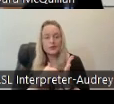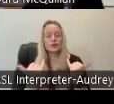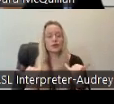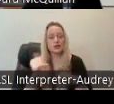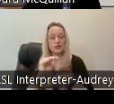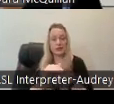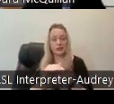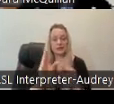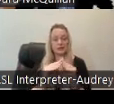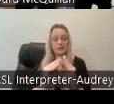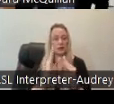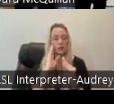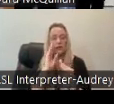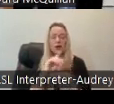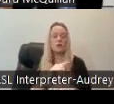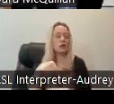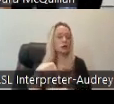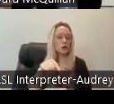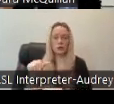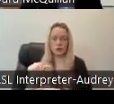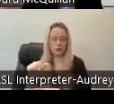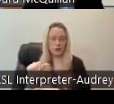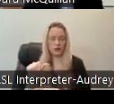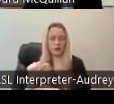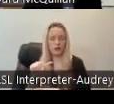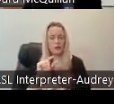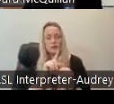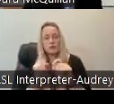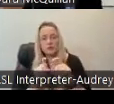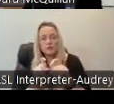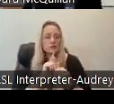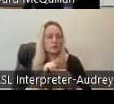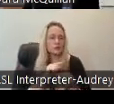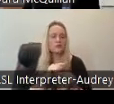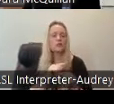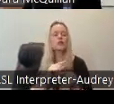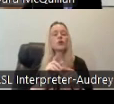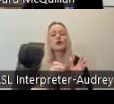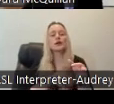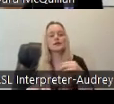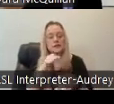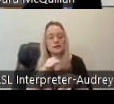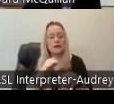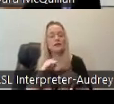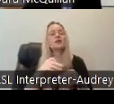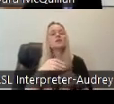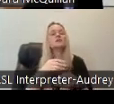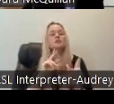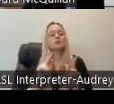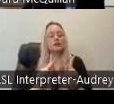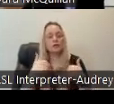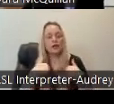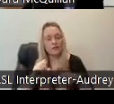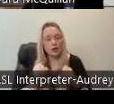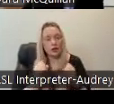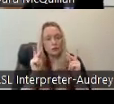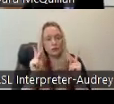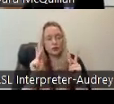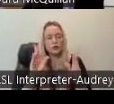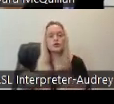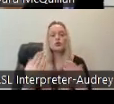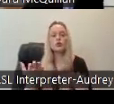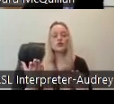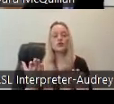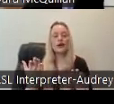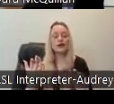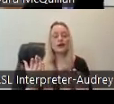will not be a question and answer session, but is intended to allow the public the opportunity to provide meaningful input